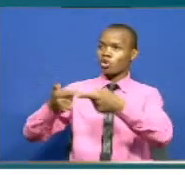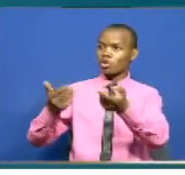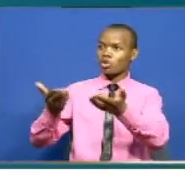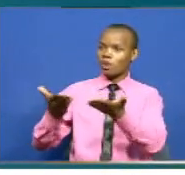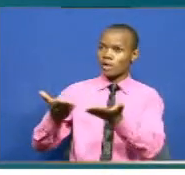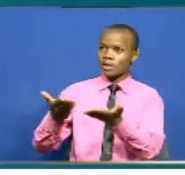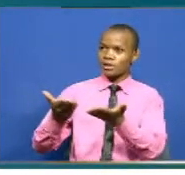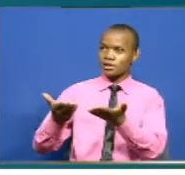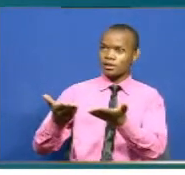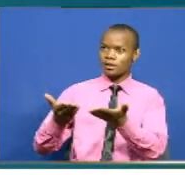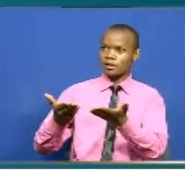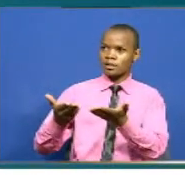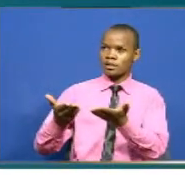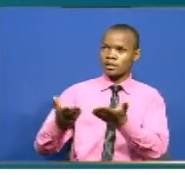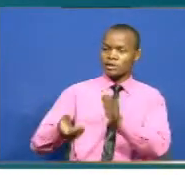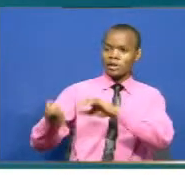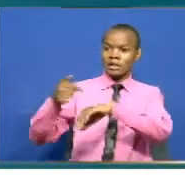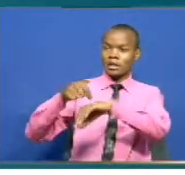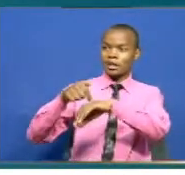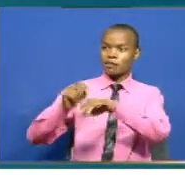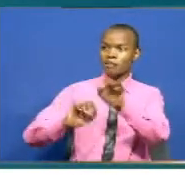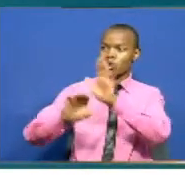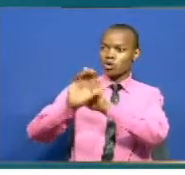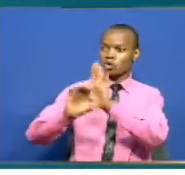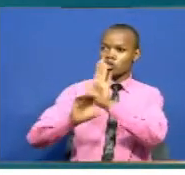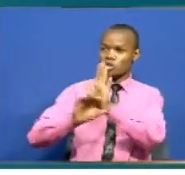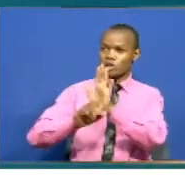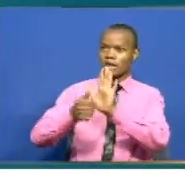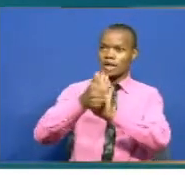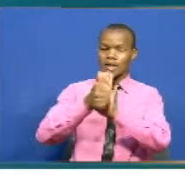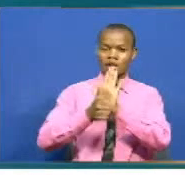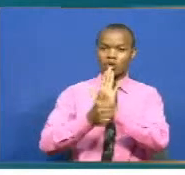under the provision of the Constitution, Article